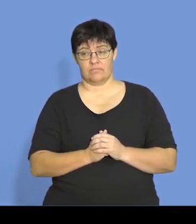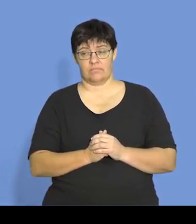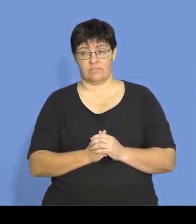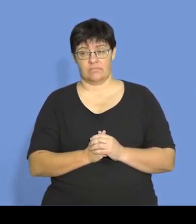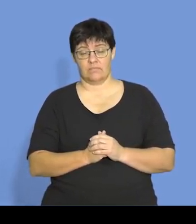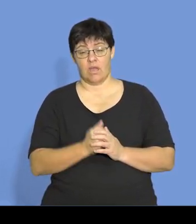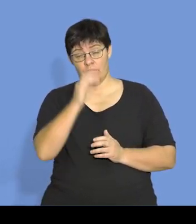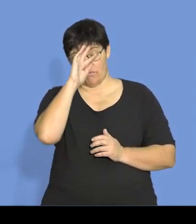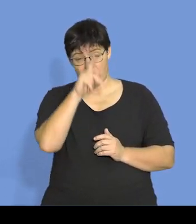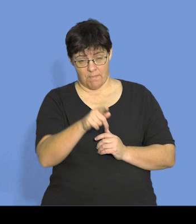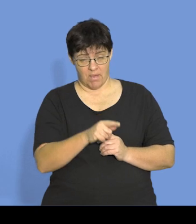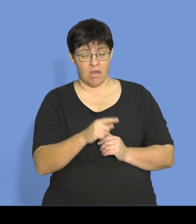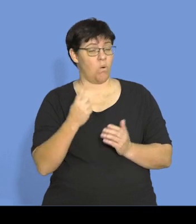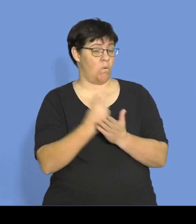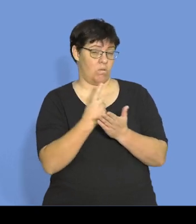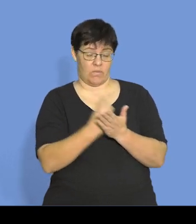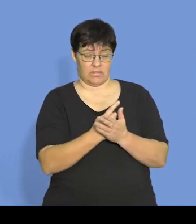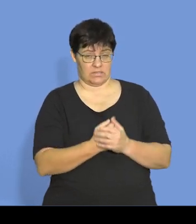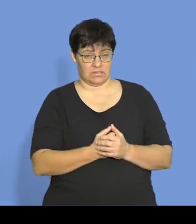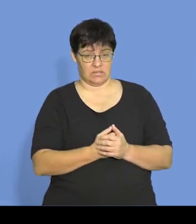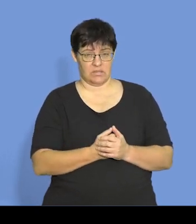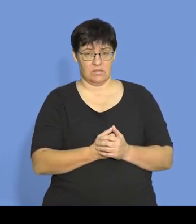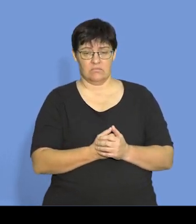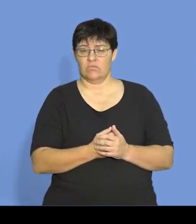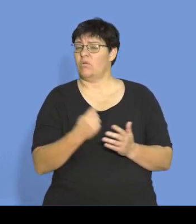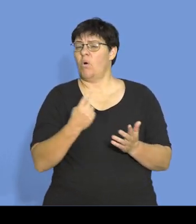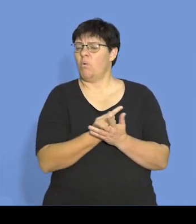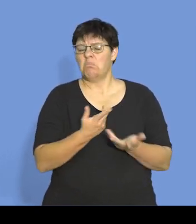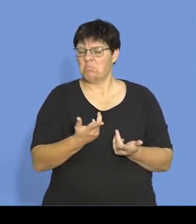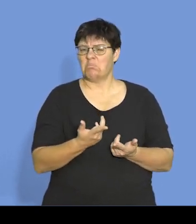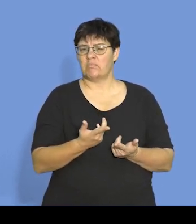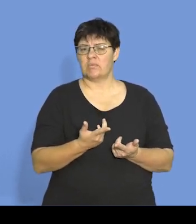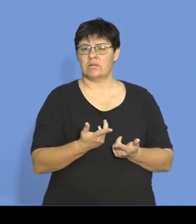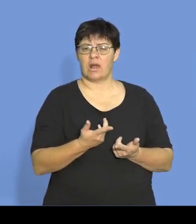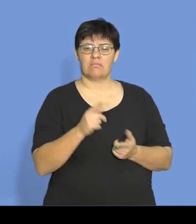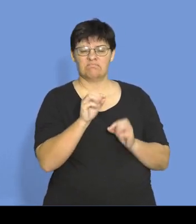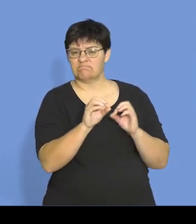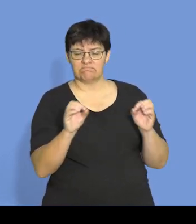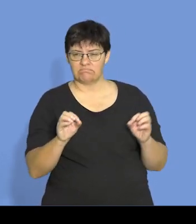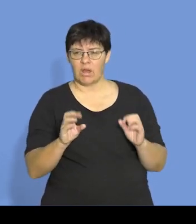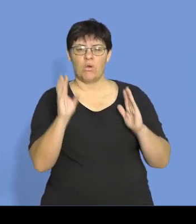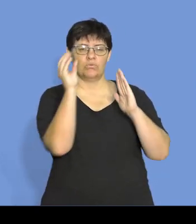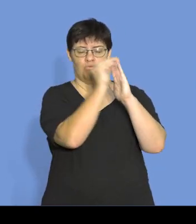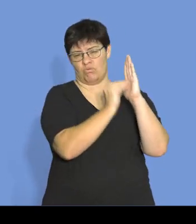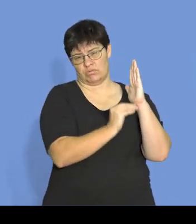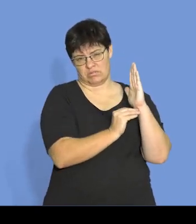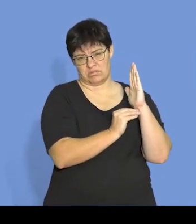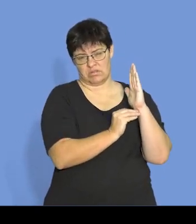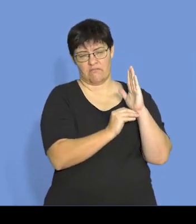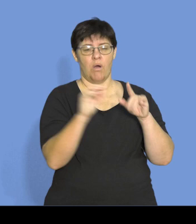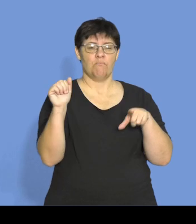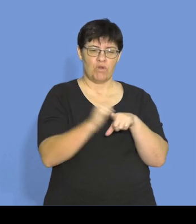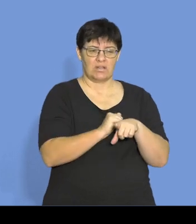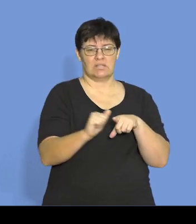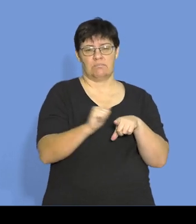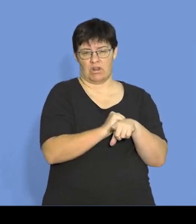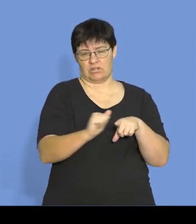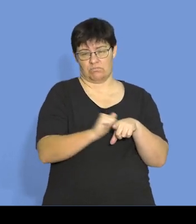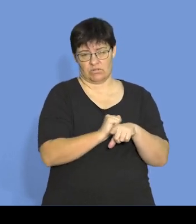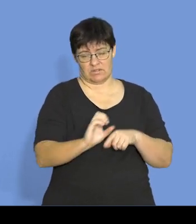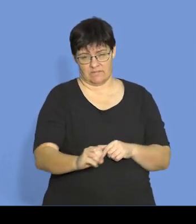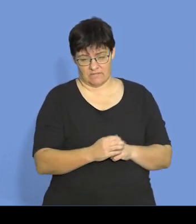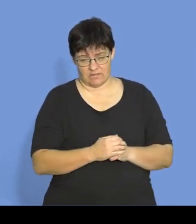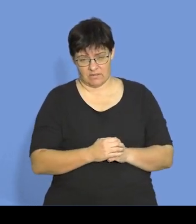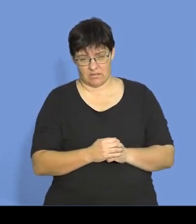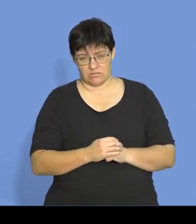right? So remember that at all times, guys. You can also just make these types of notes whenever you are practicing your maths,